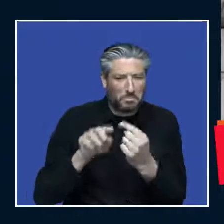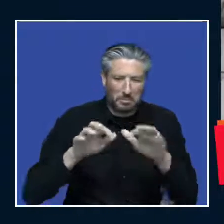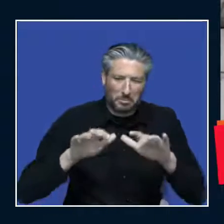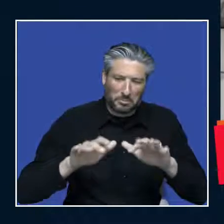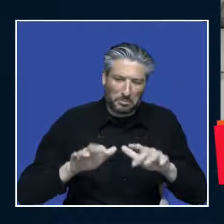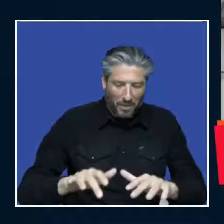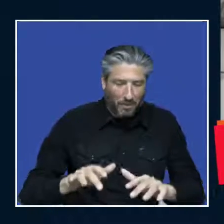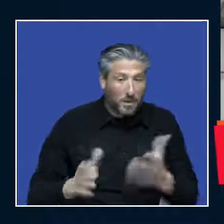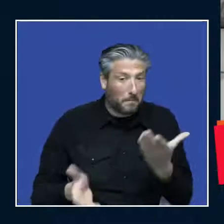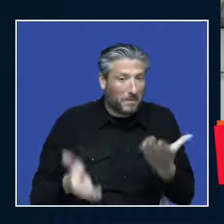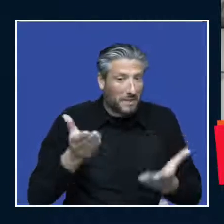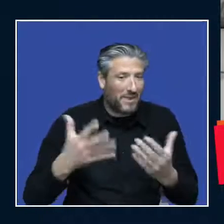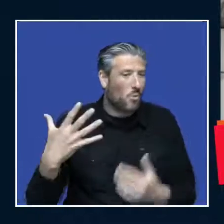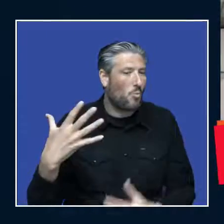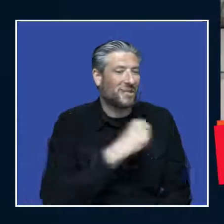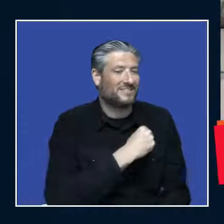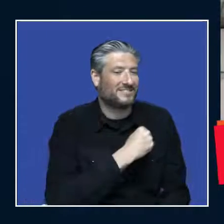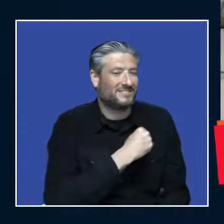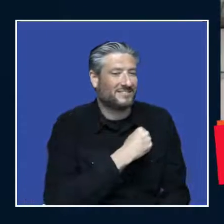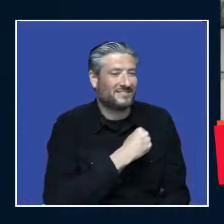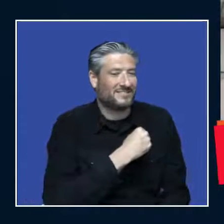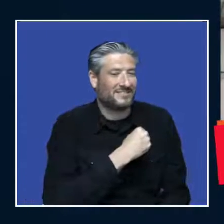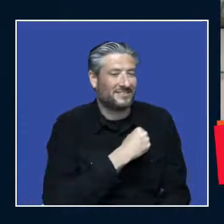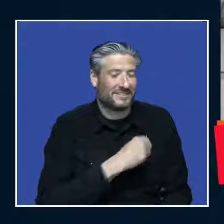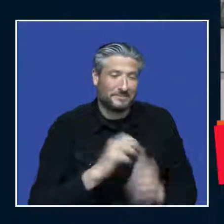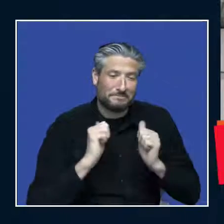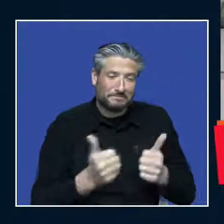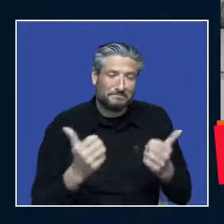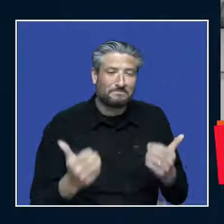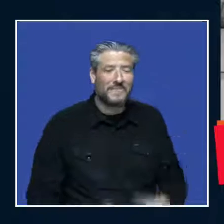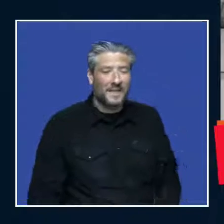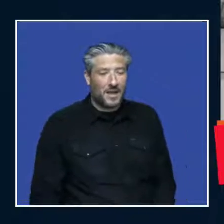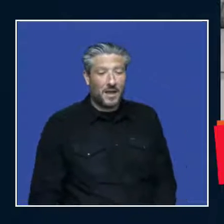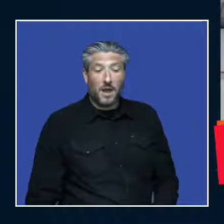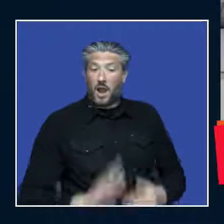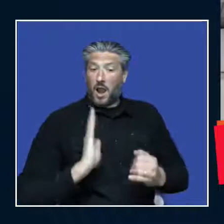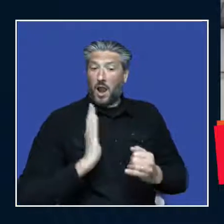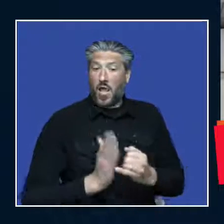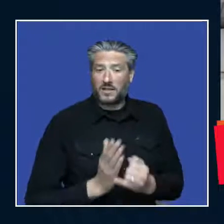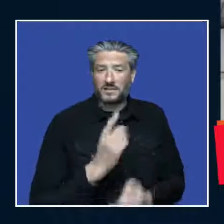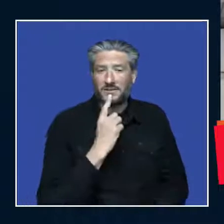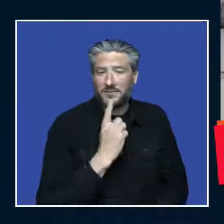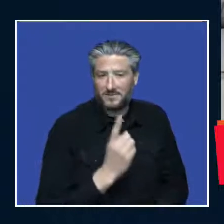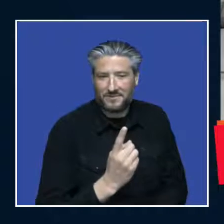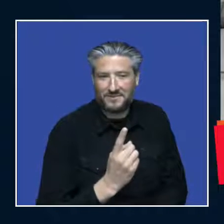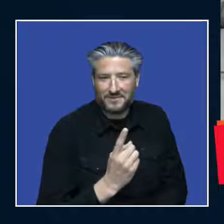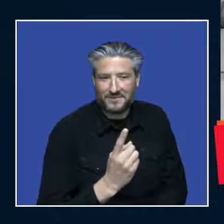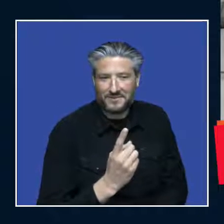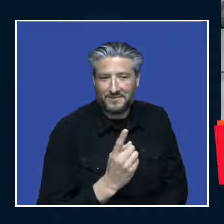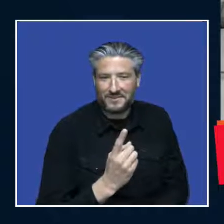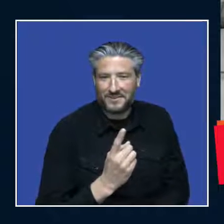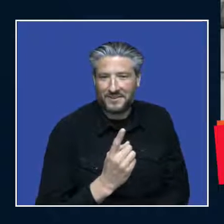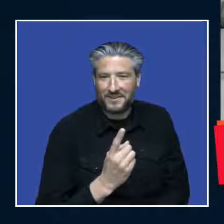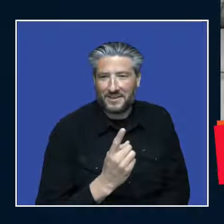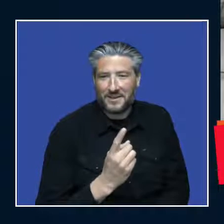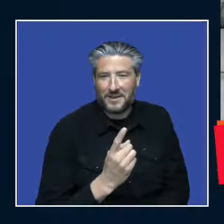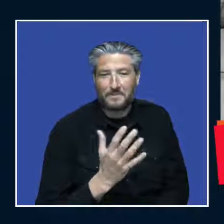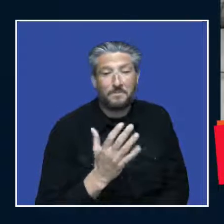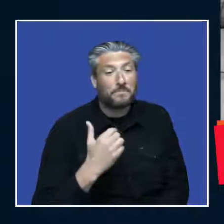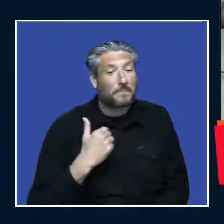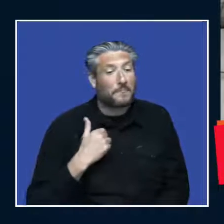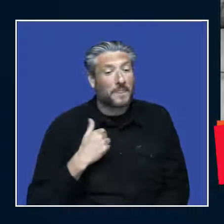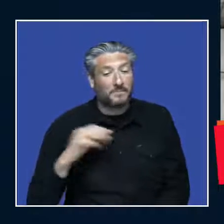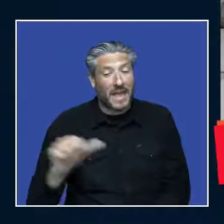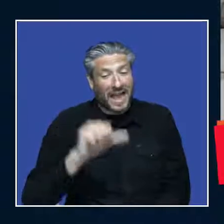right? Yeah. So for my final thing, I think I have to mention that we will be on the Azure Snacks